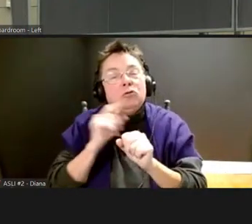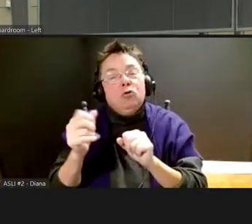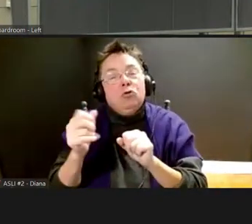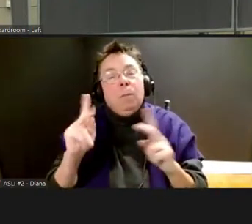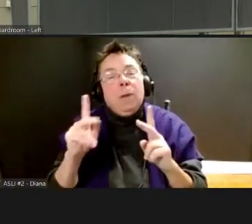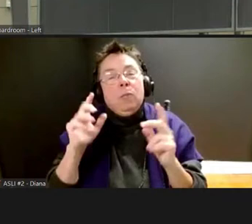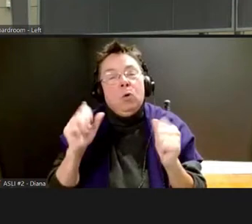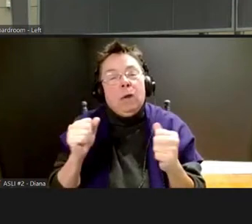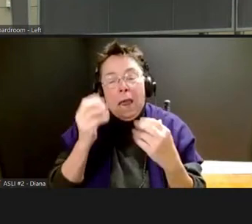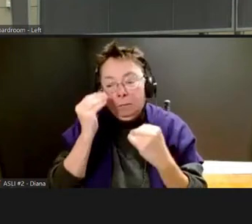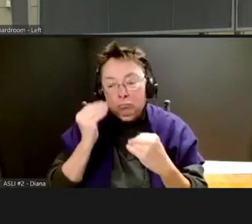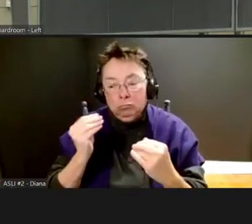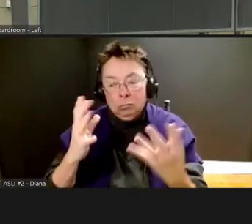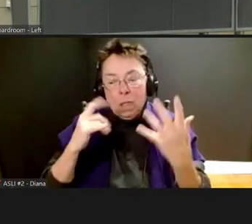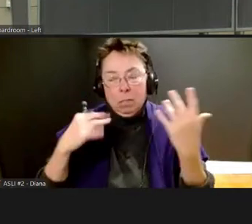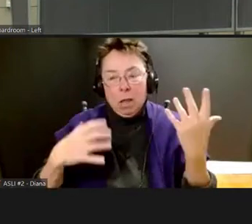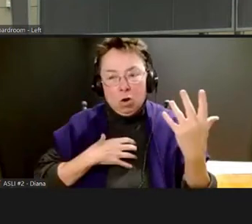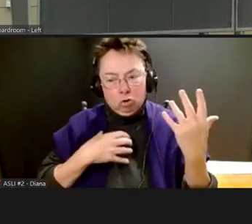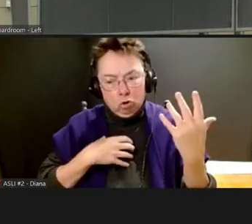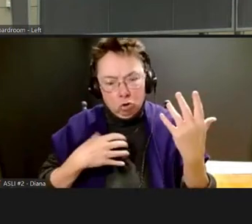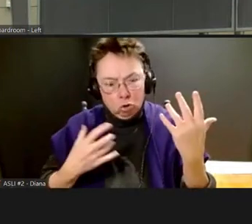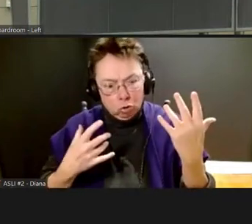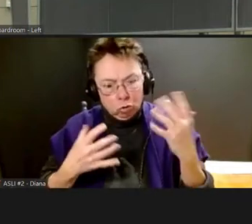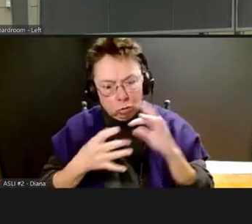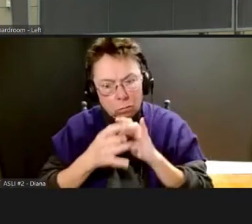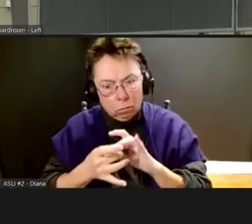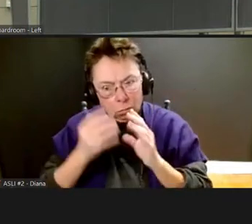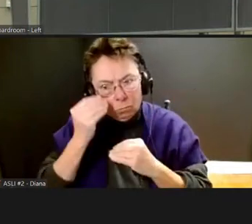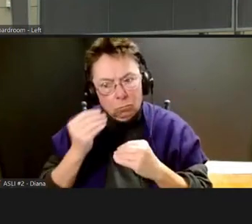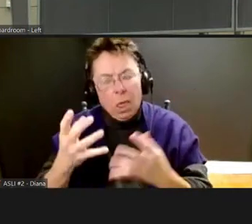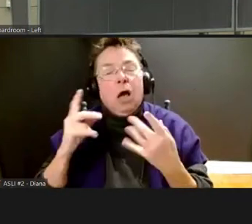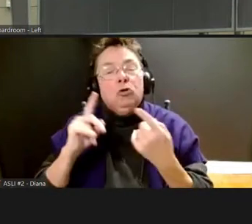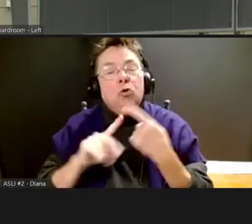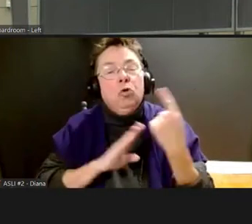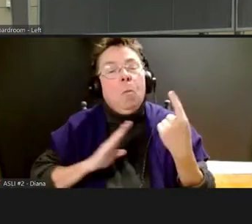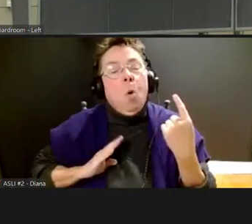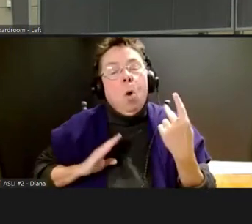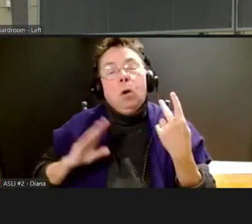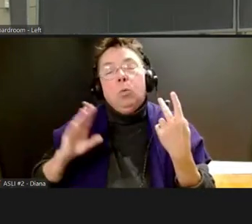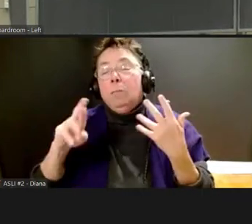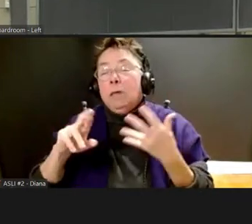voice their concerns to the board. Whereas